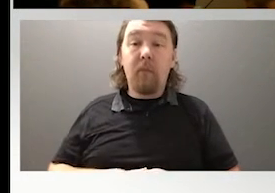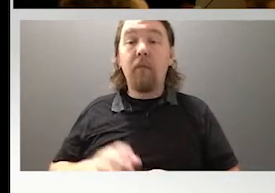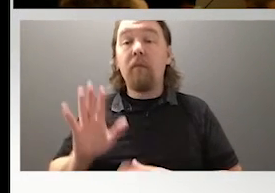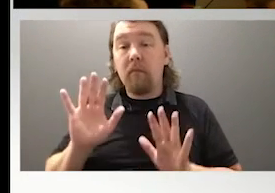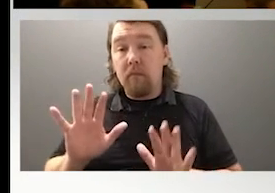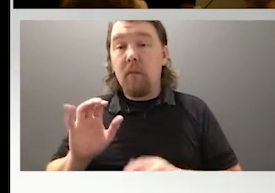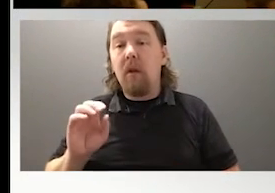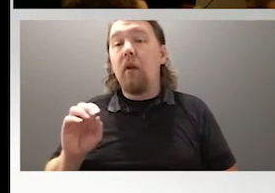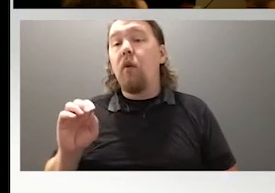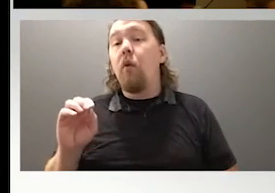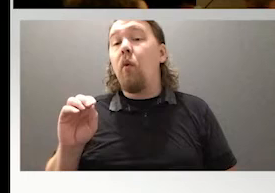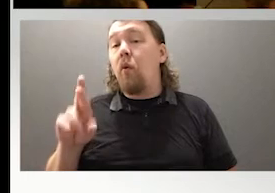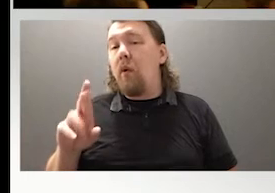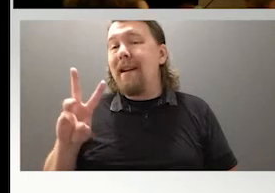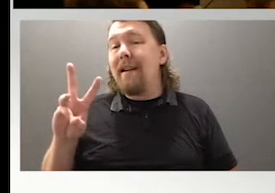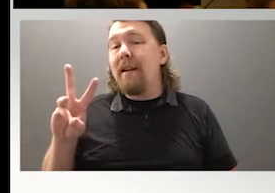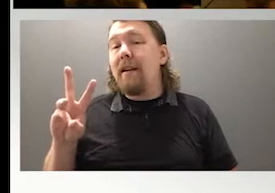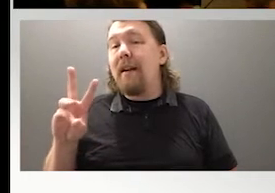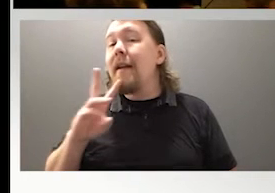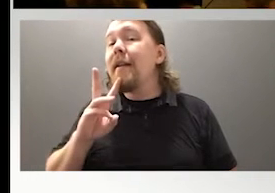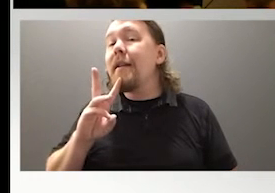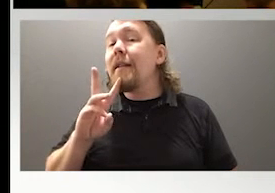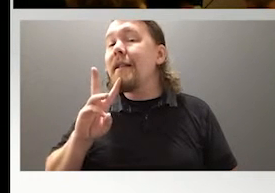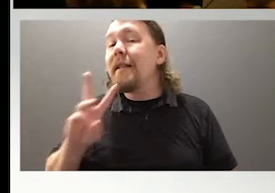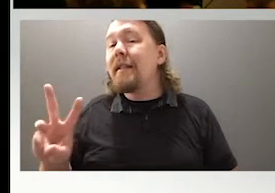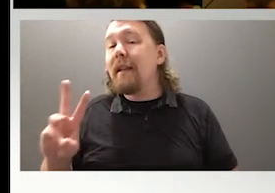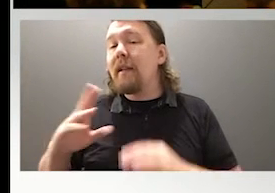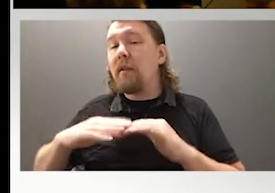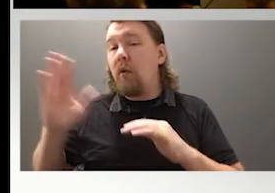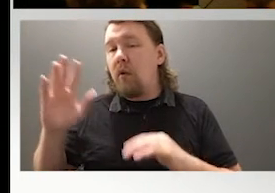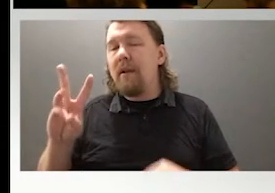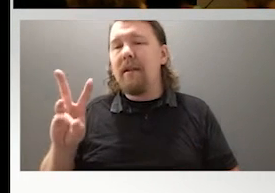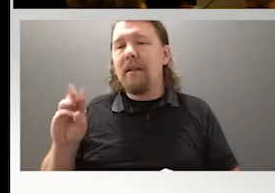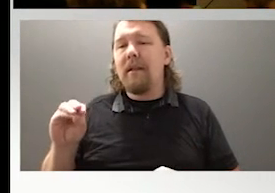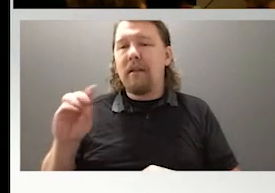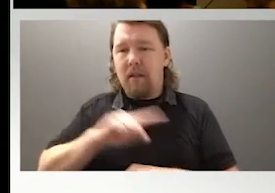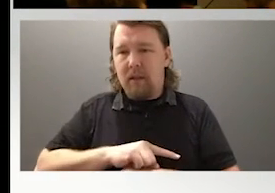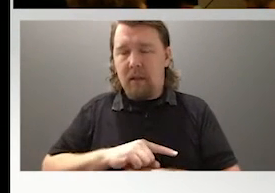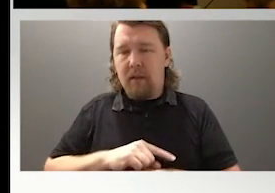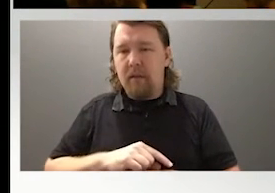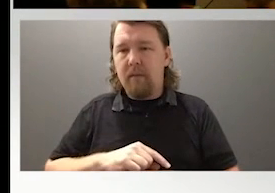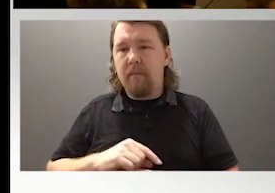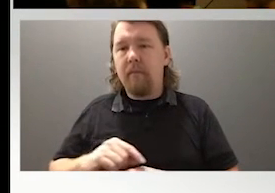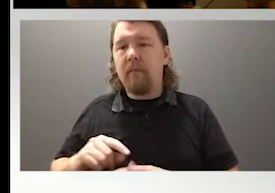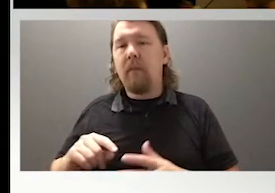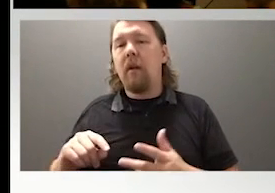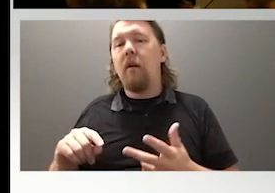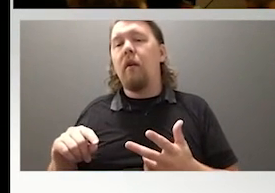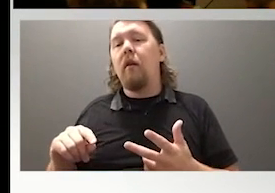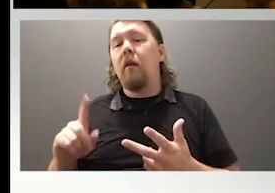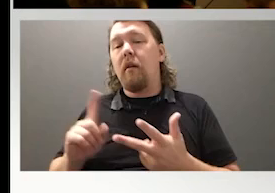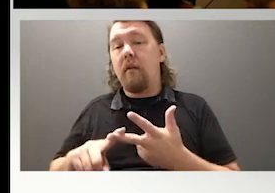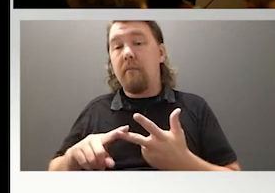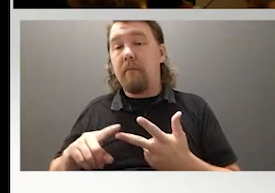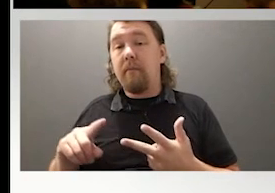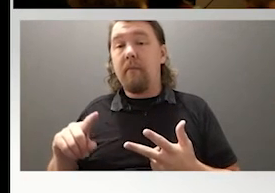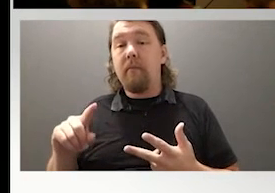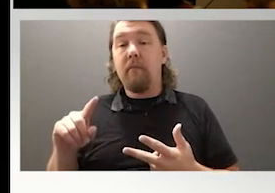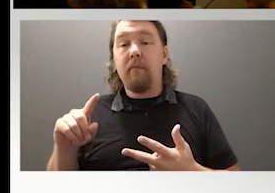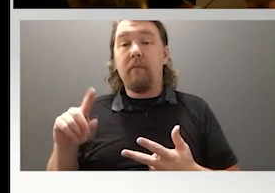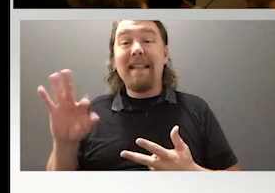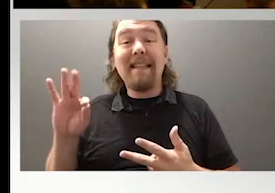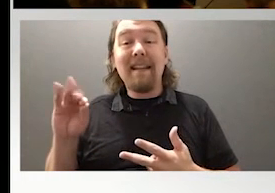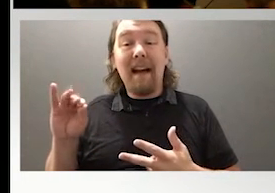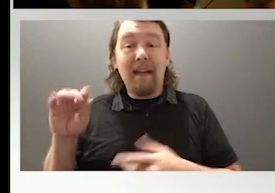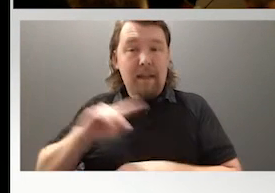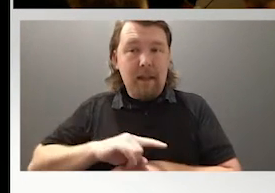for applicants aged 6 years of age or older, or 90 days when we need additional